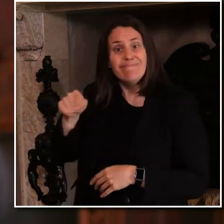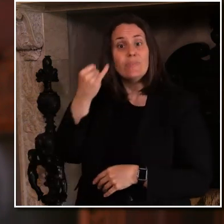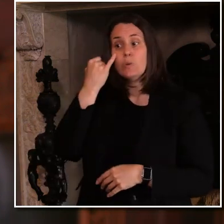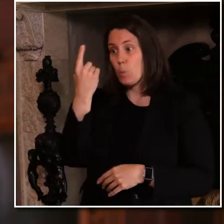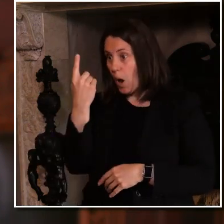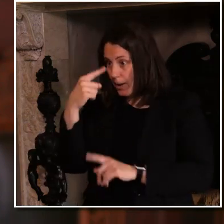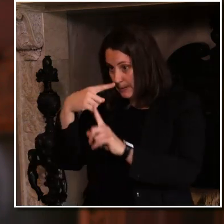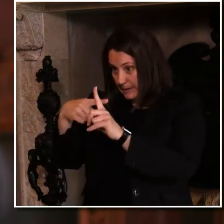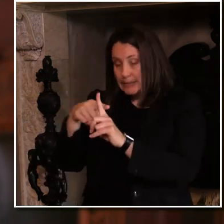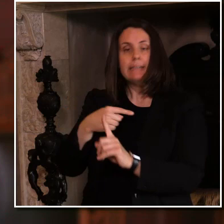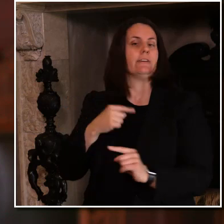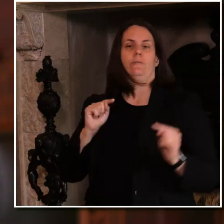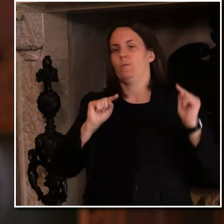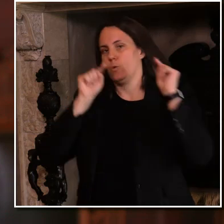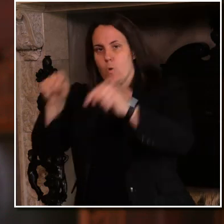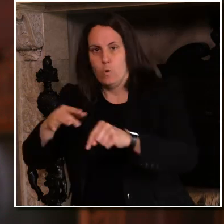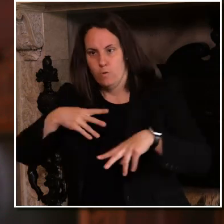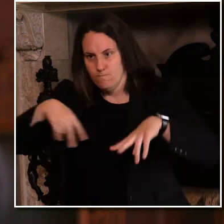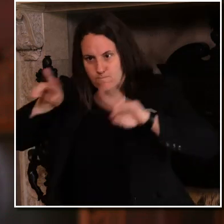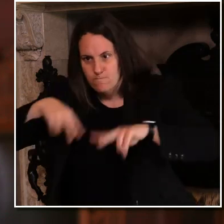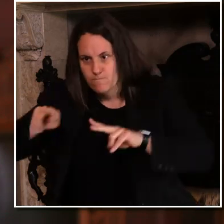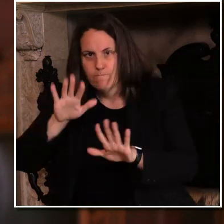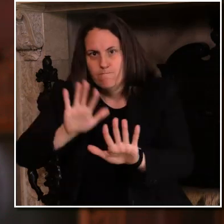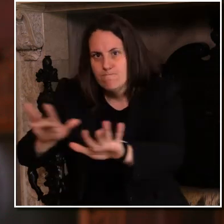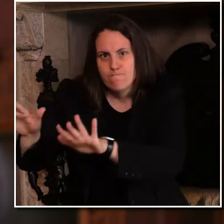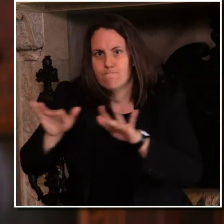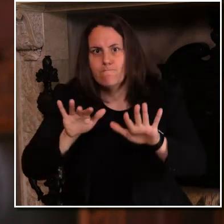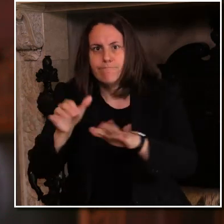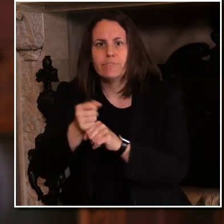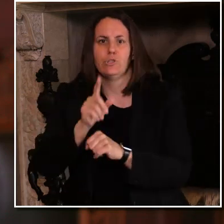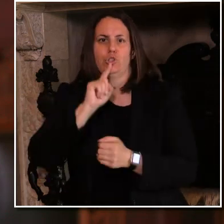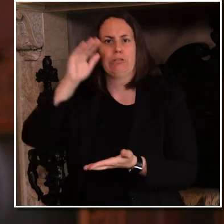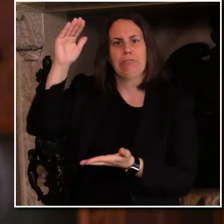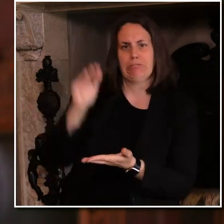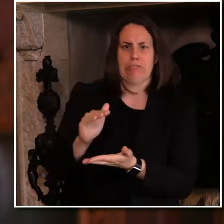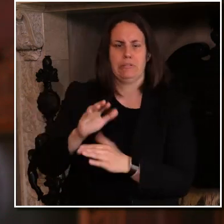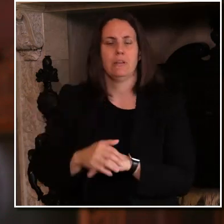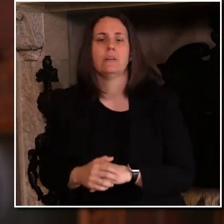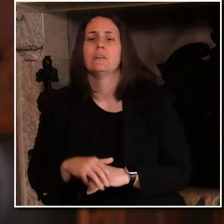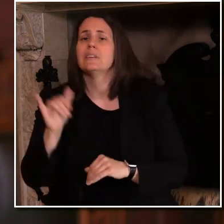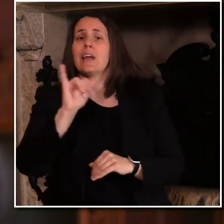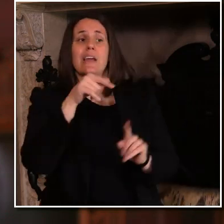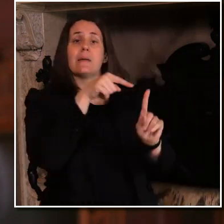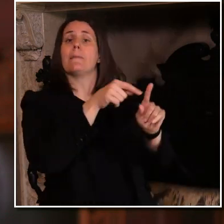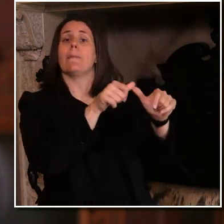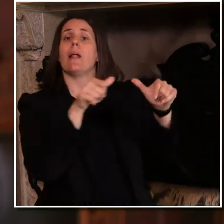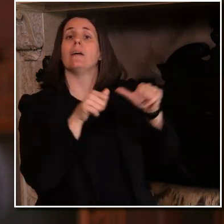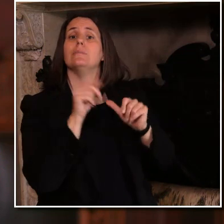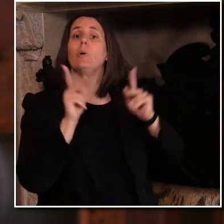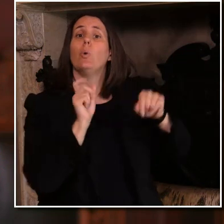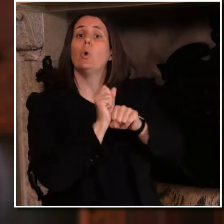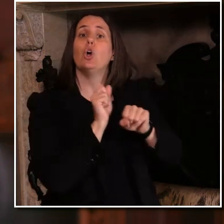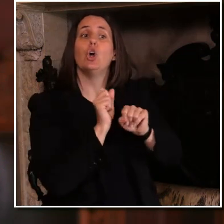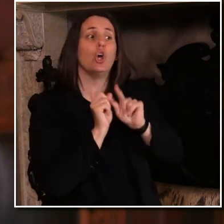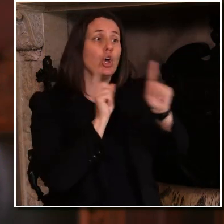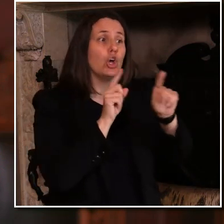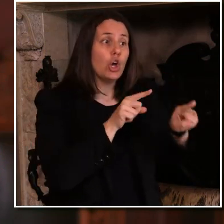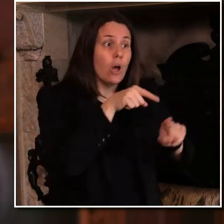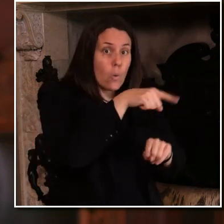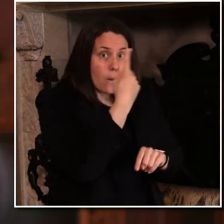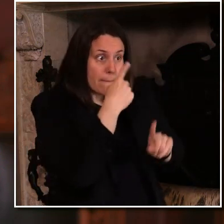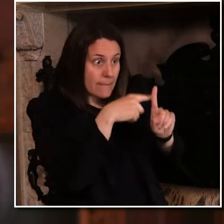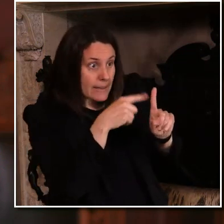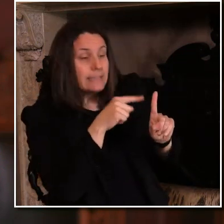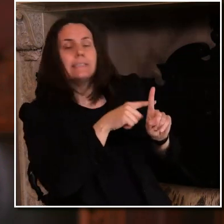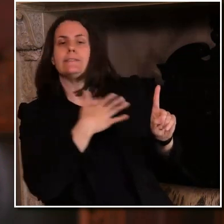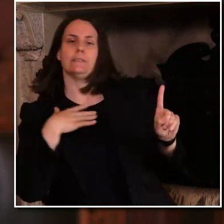or another indoor space, such as a child care center. Wisconsin currently has